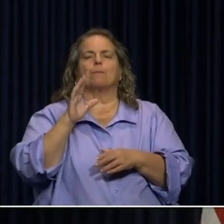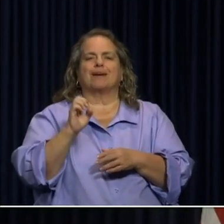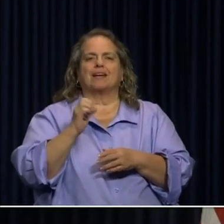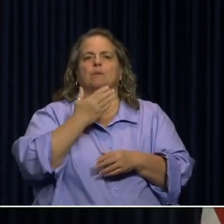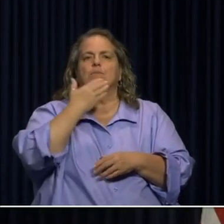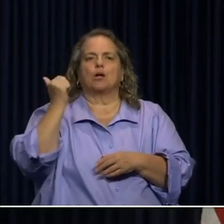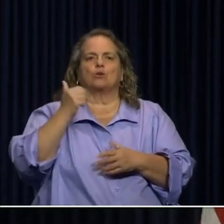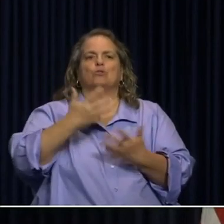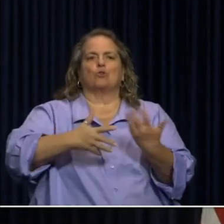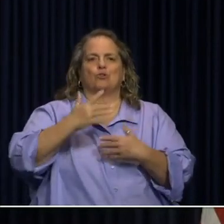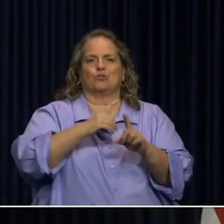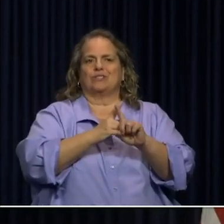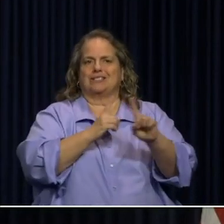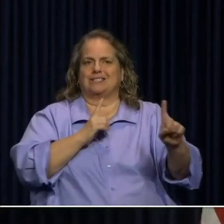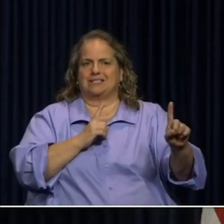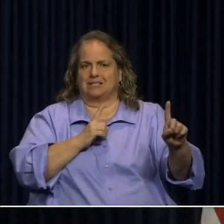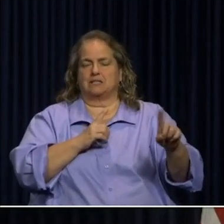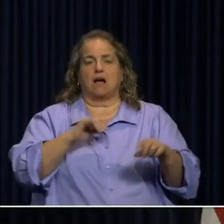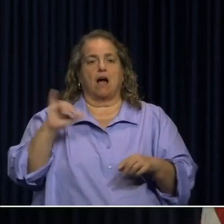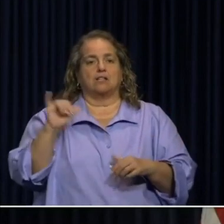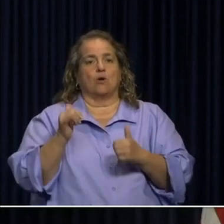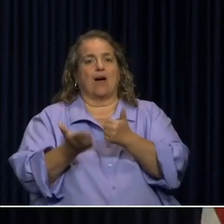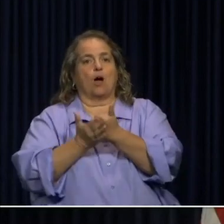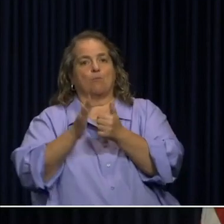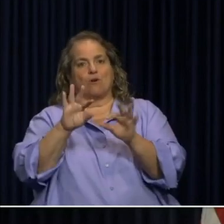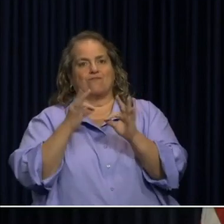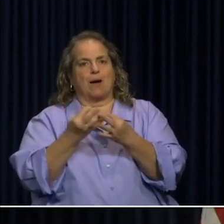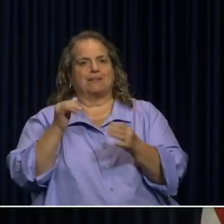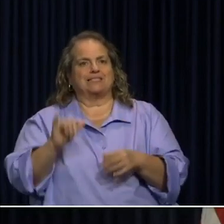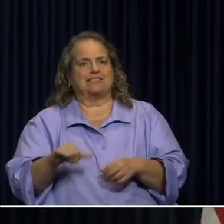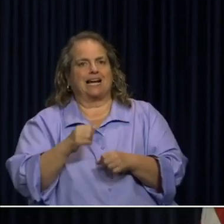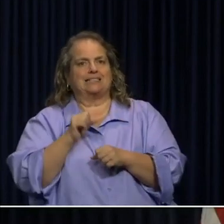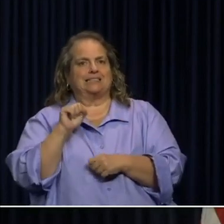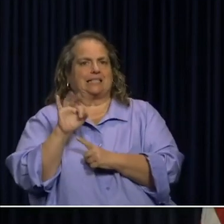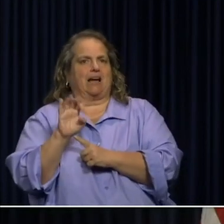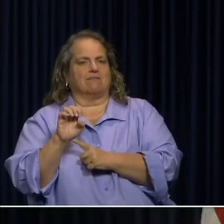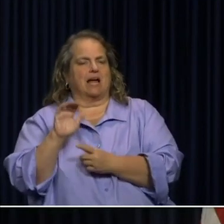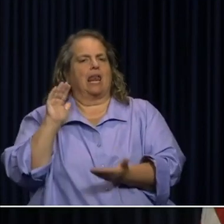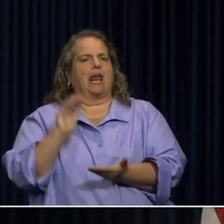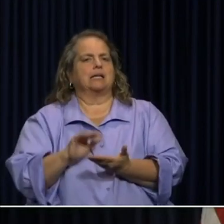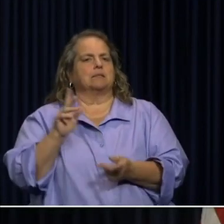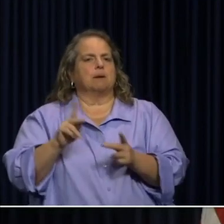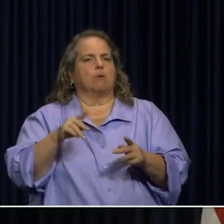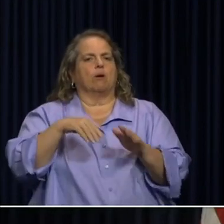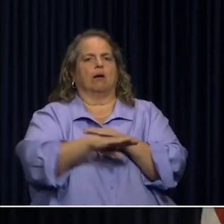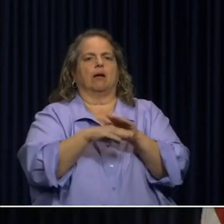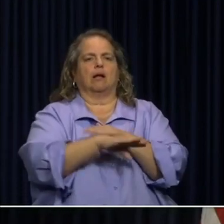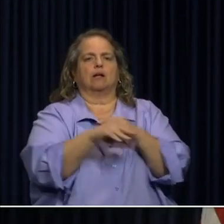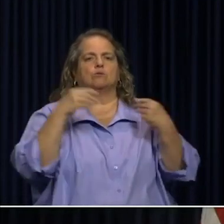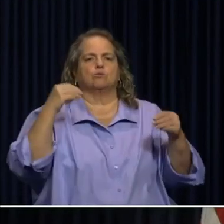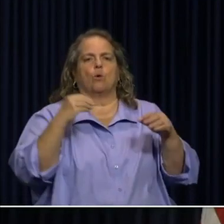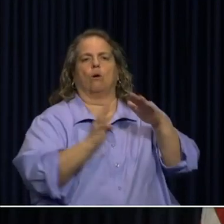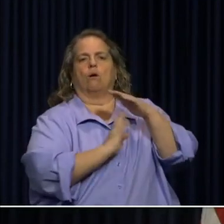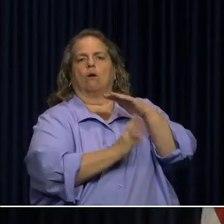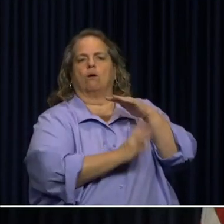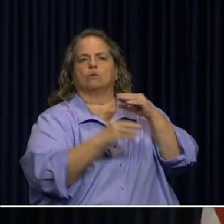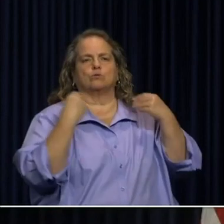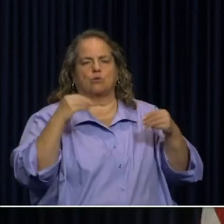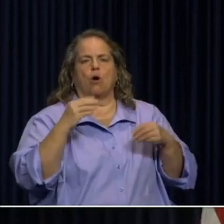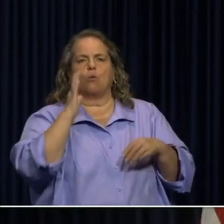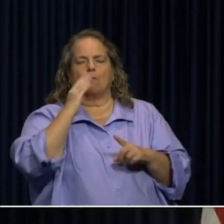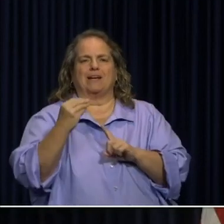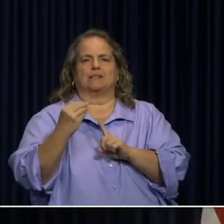there. It's also going to help your family stay safer because you have less people going into the stores and potentially becoming